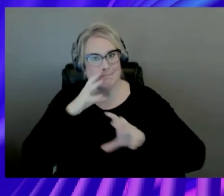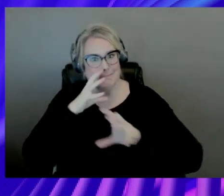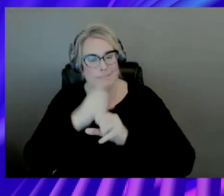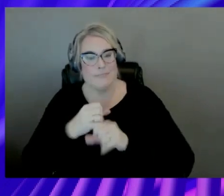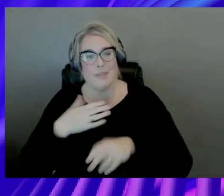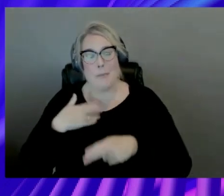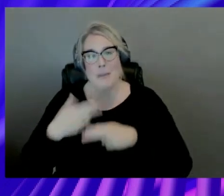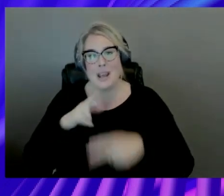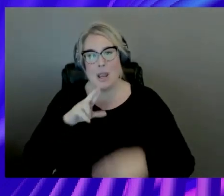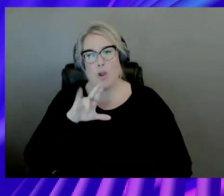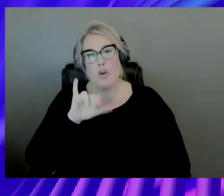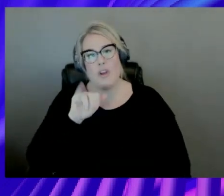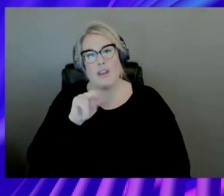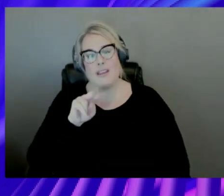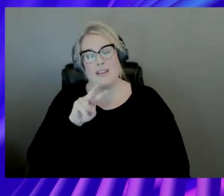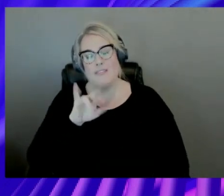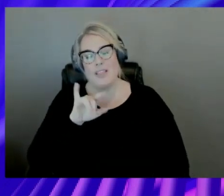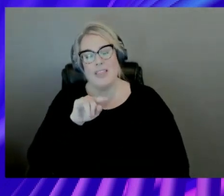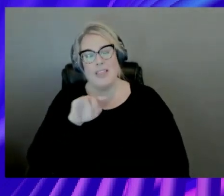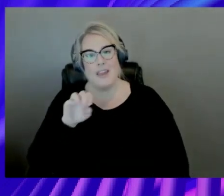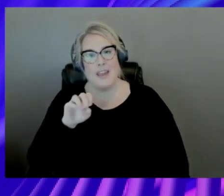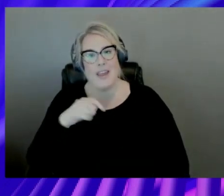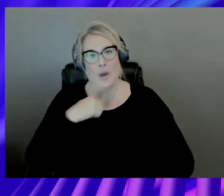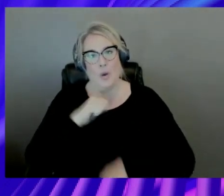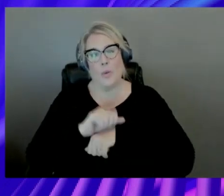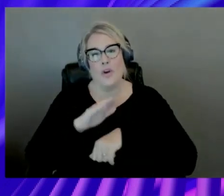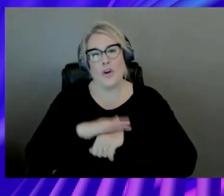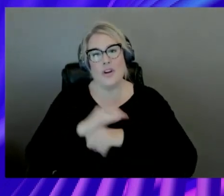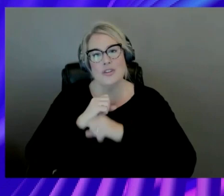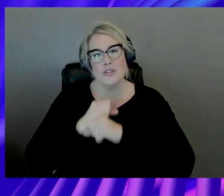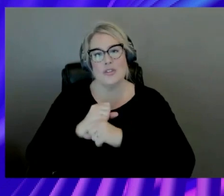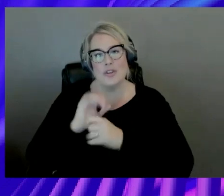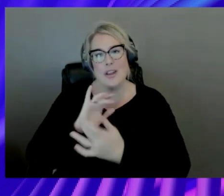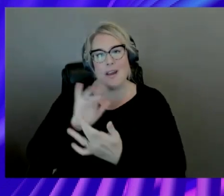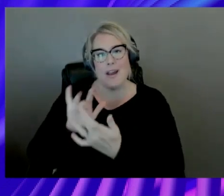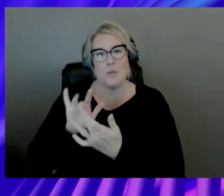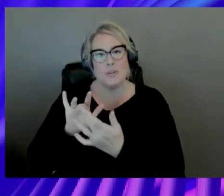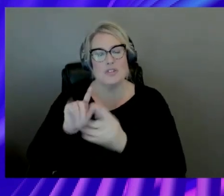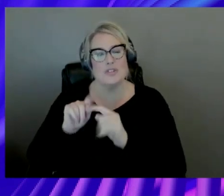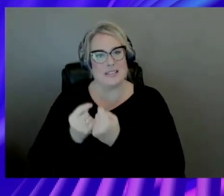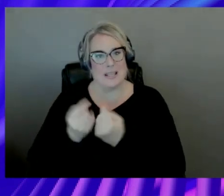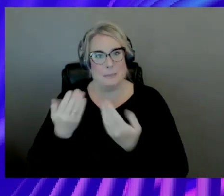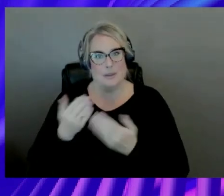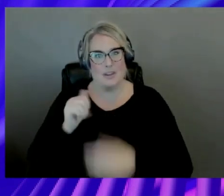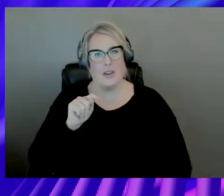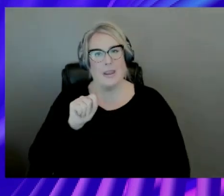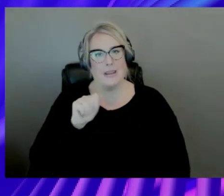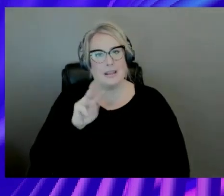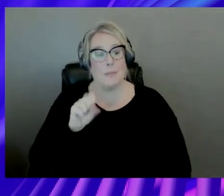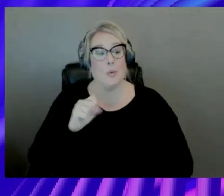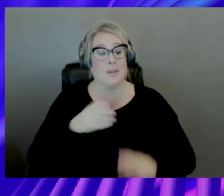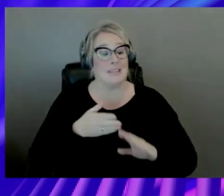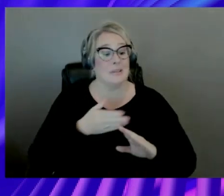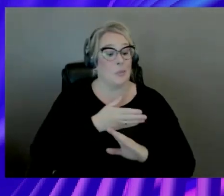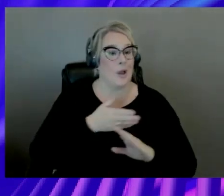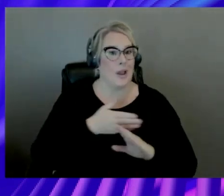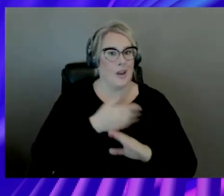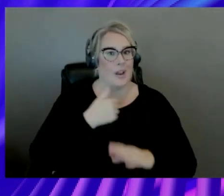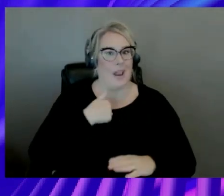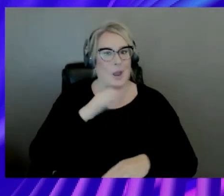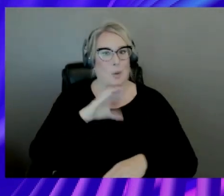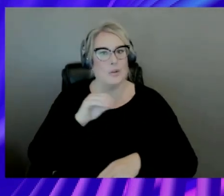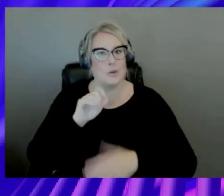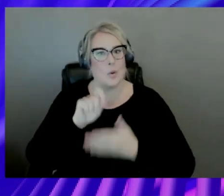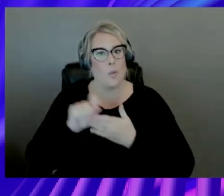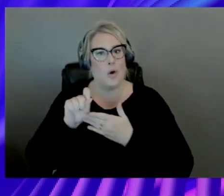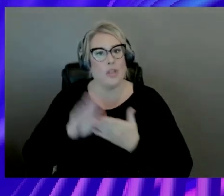Ryan Nolet. I work on the Security Outreach team here at AWS. And prior to that, I was actually the co-author of AWS Detective